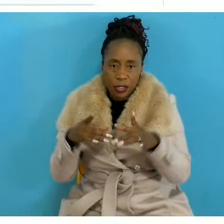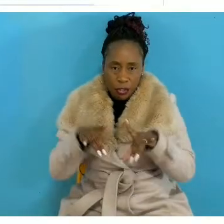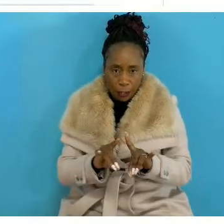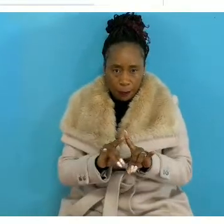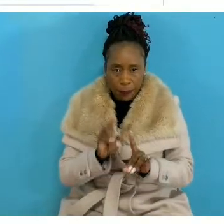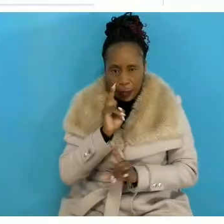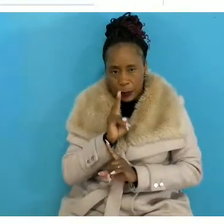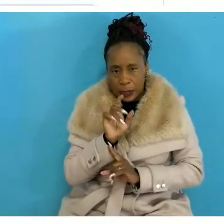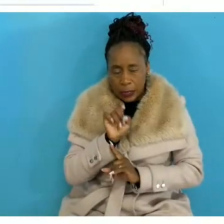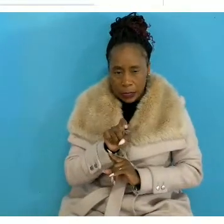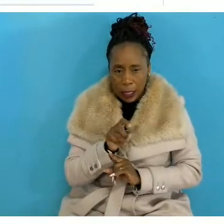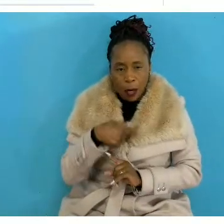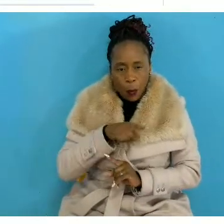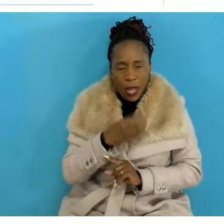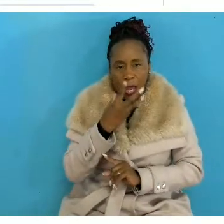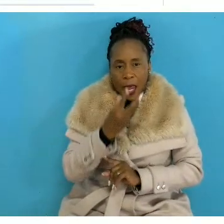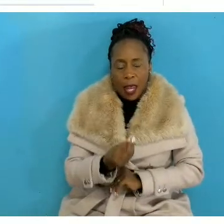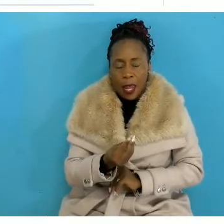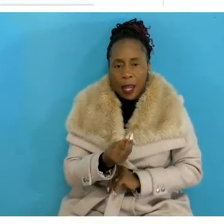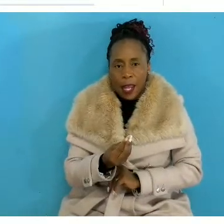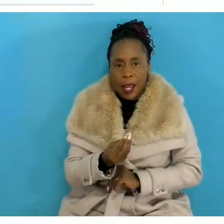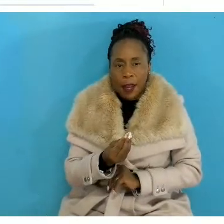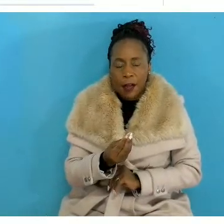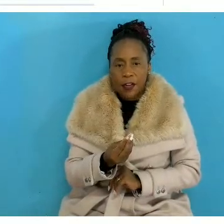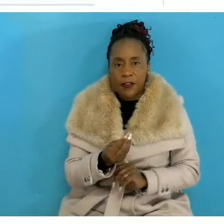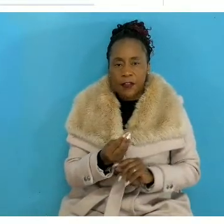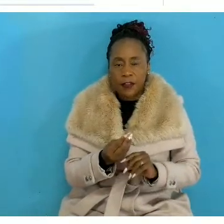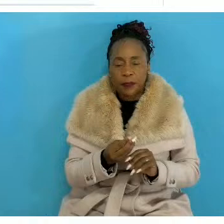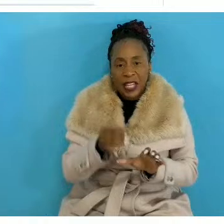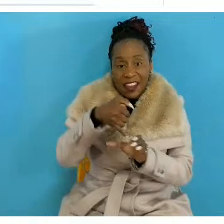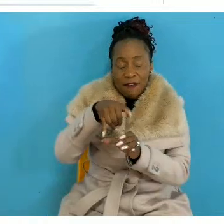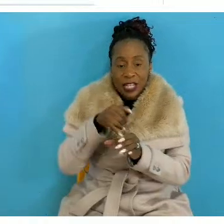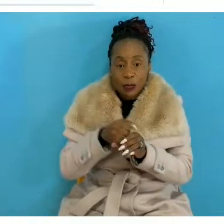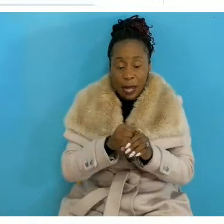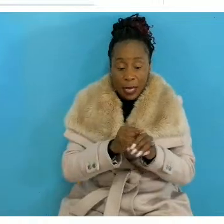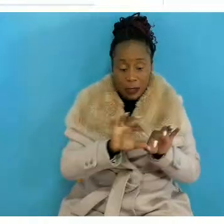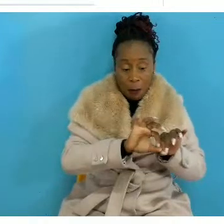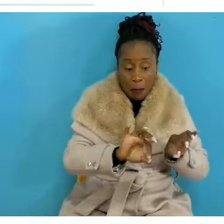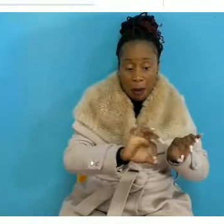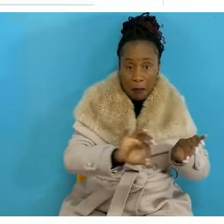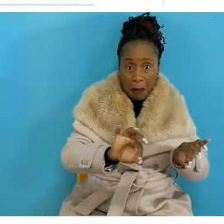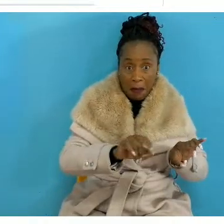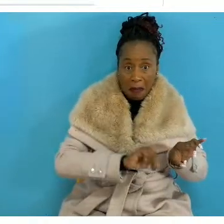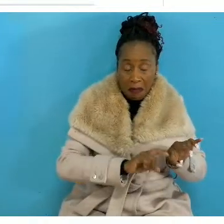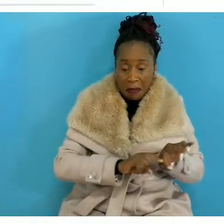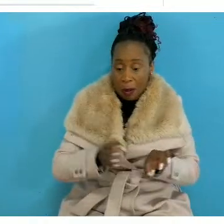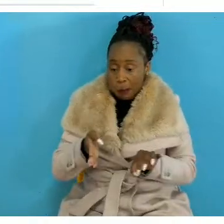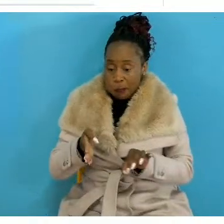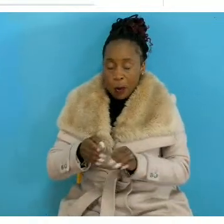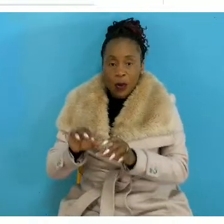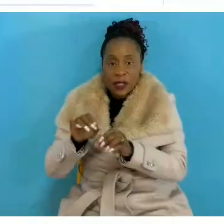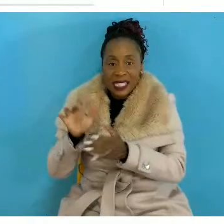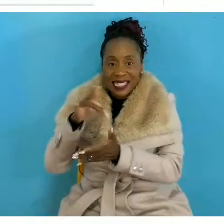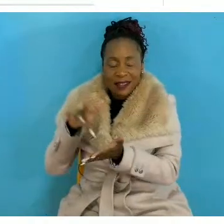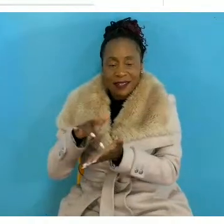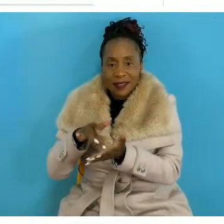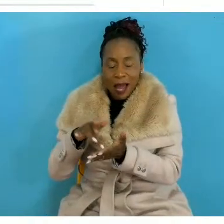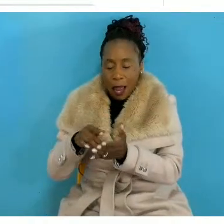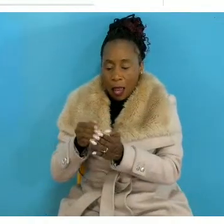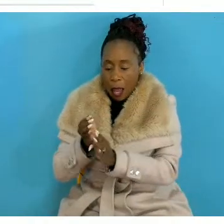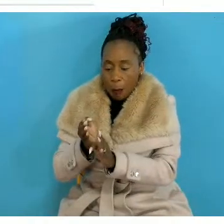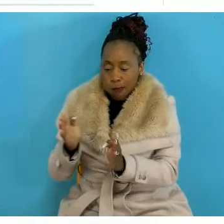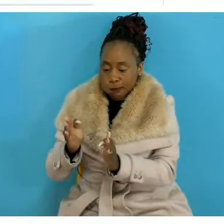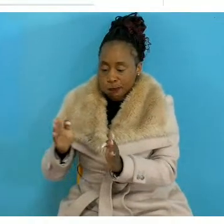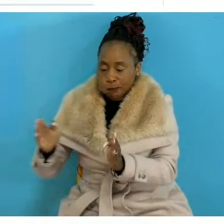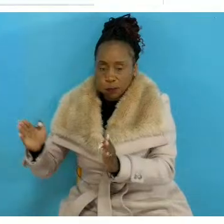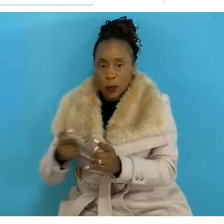at what we have, the investment pipeline into the Central Corridor from a trade